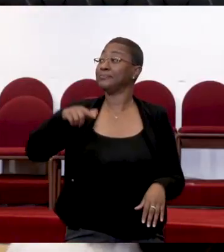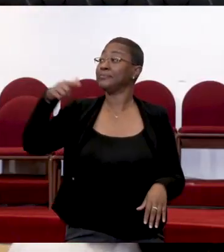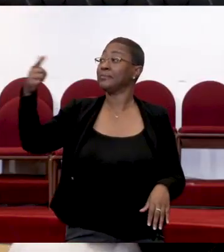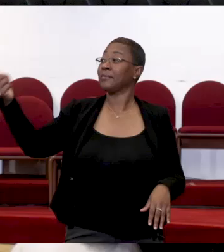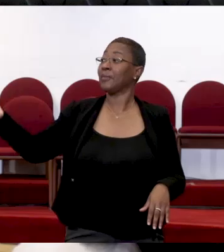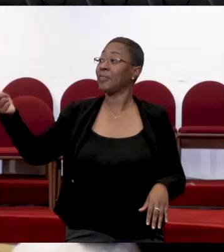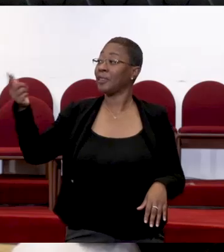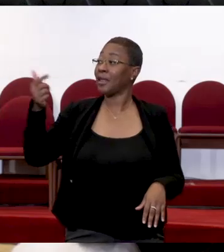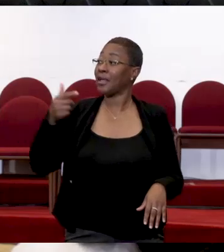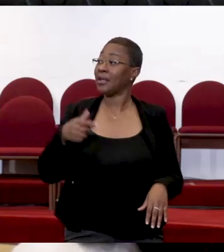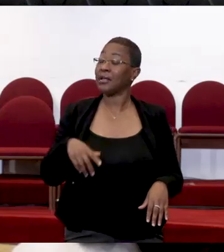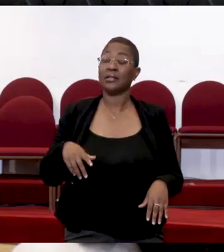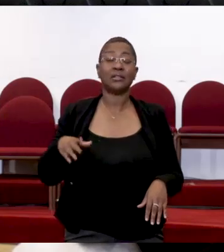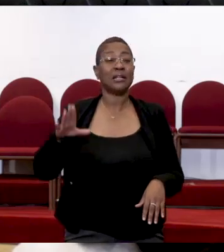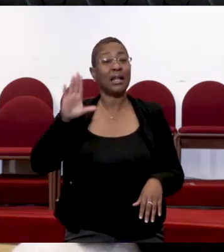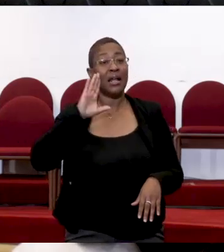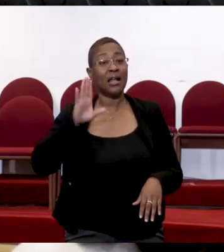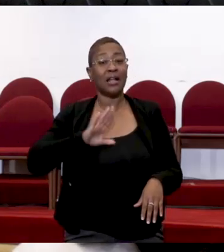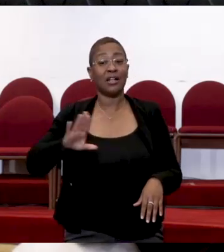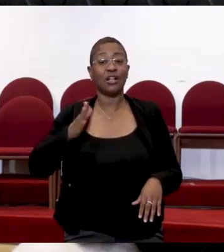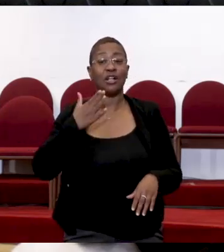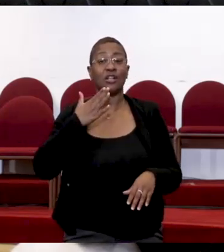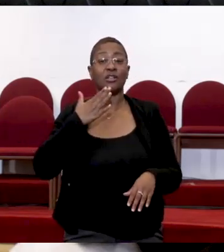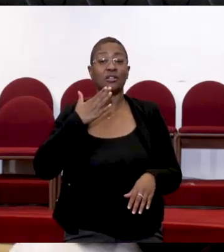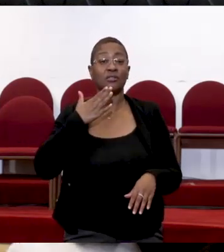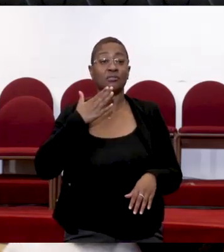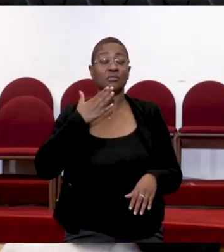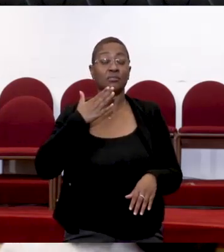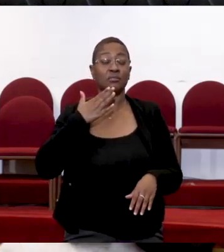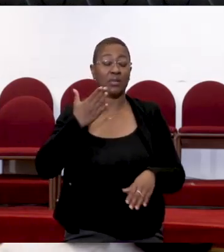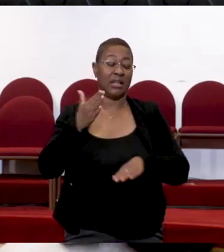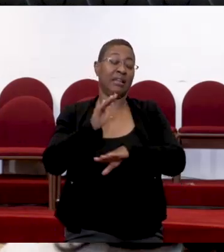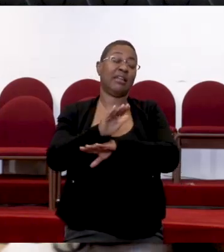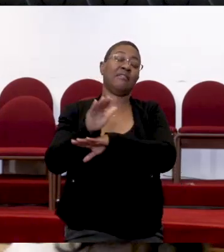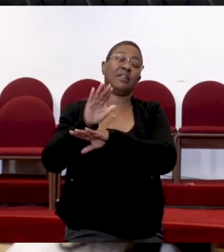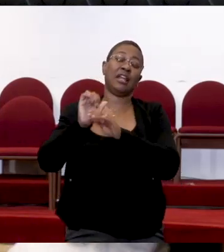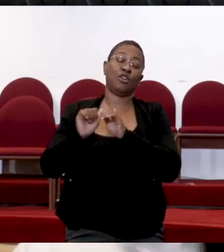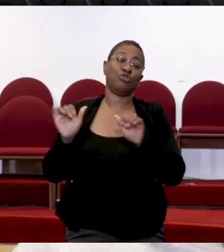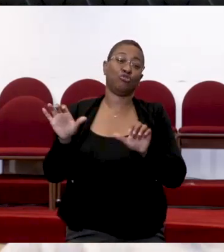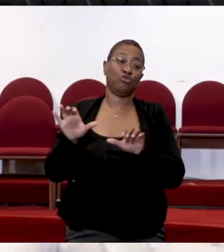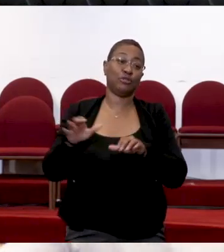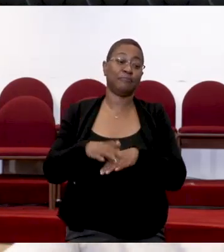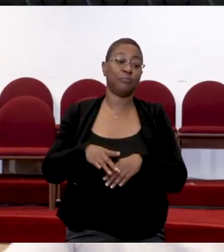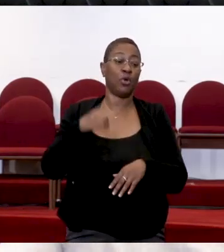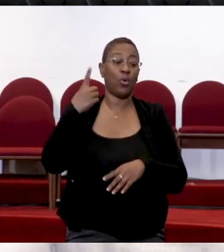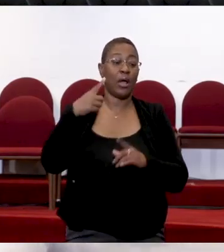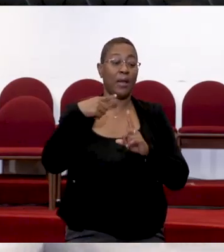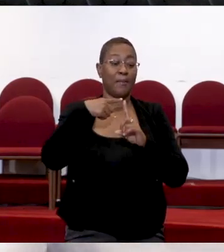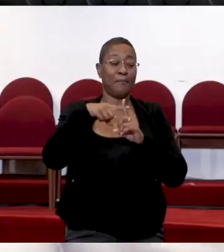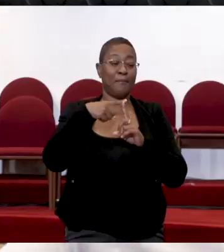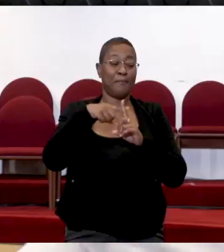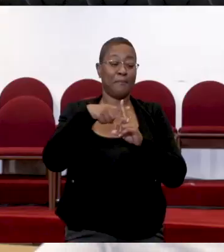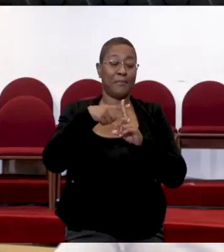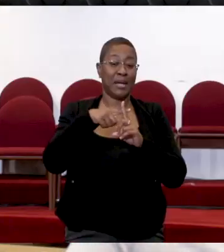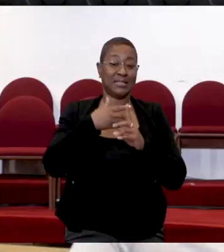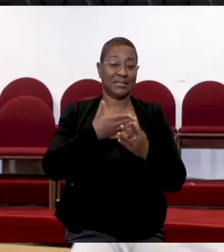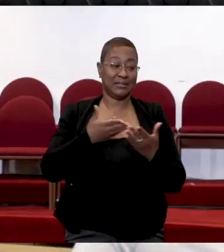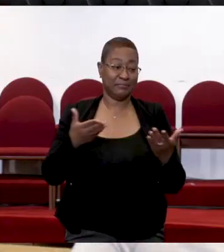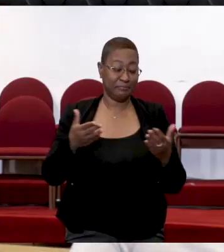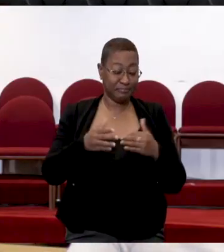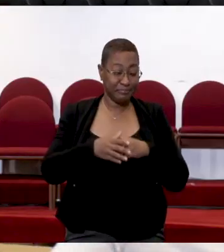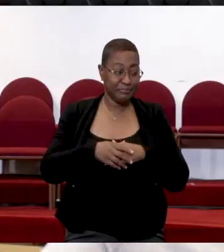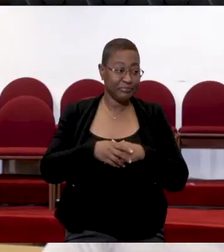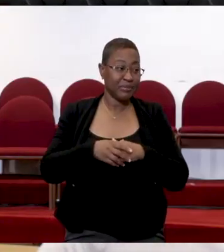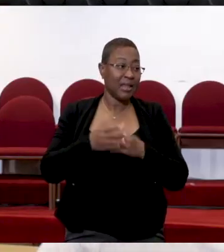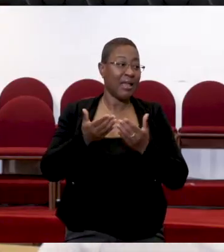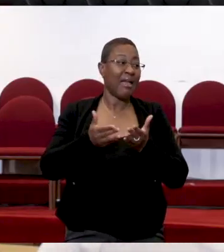Good evening. Hey, how you doing, sir? Good. Just one positive note. I asked for maybe